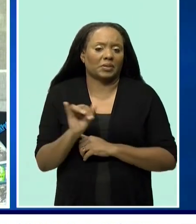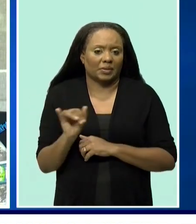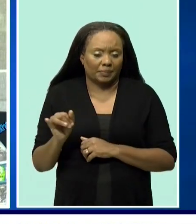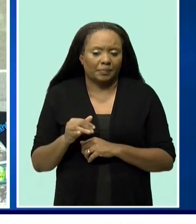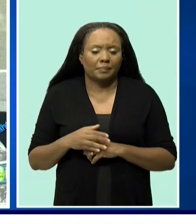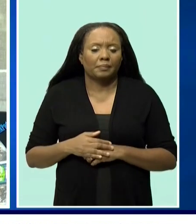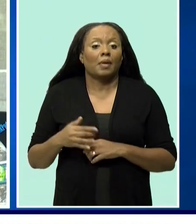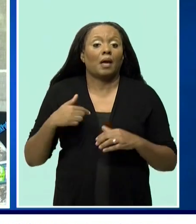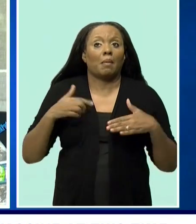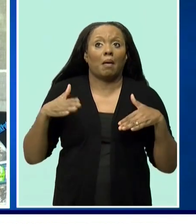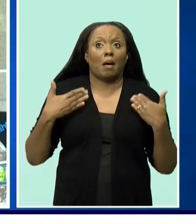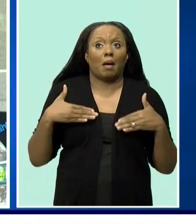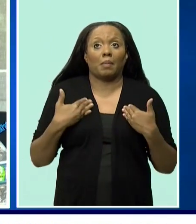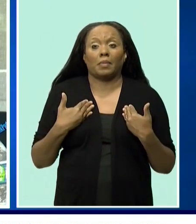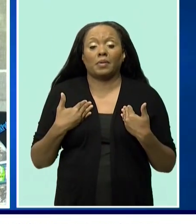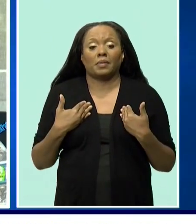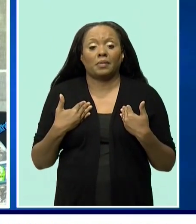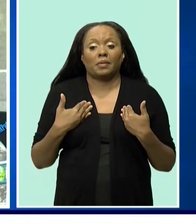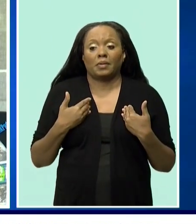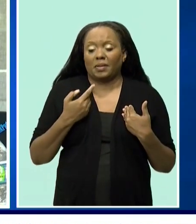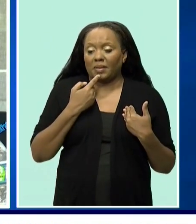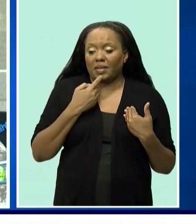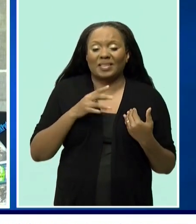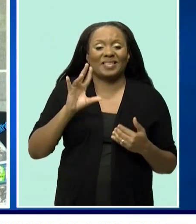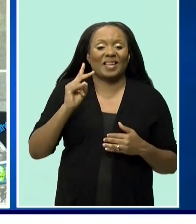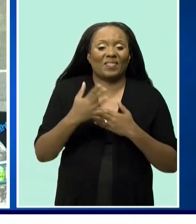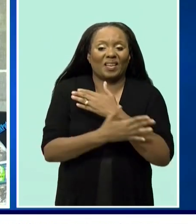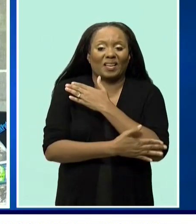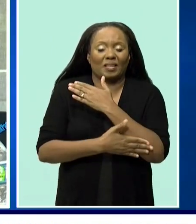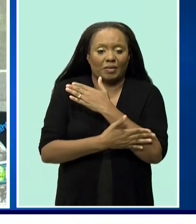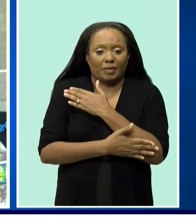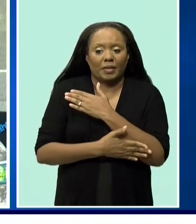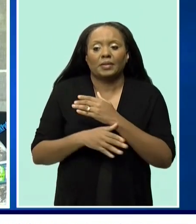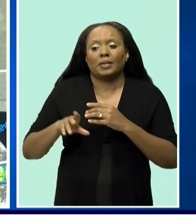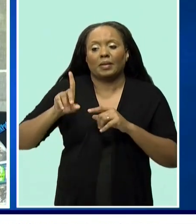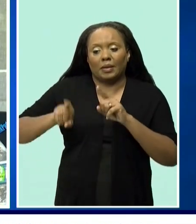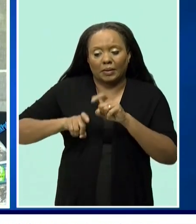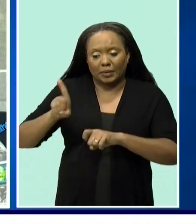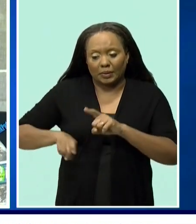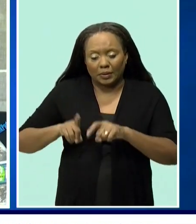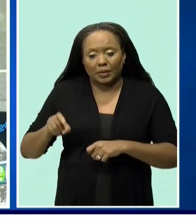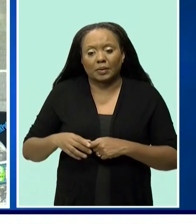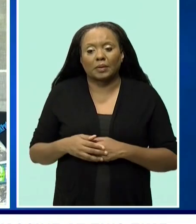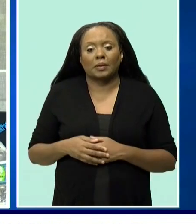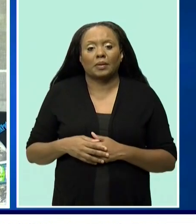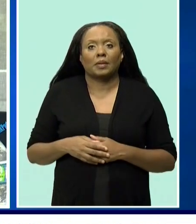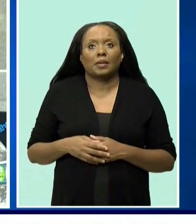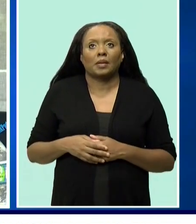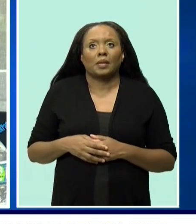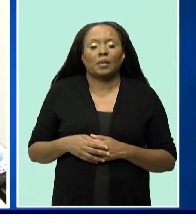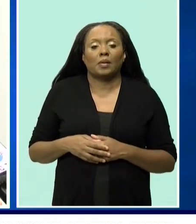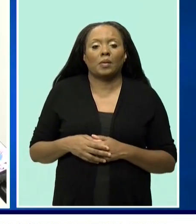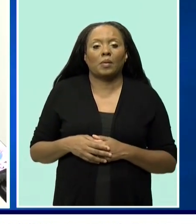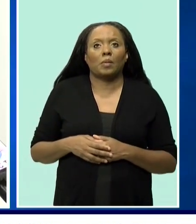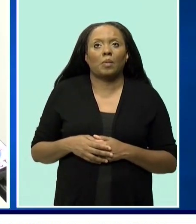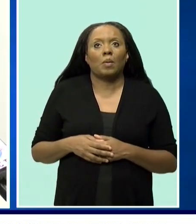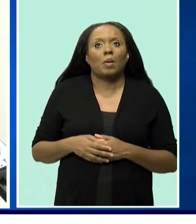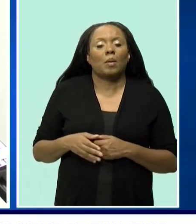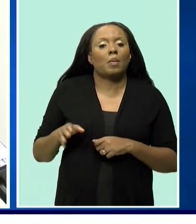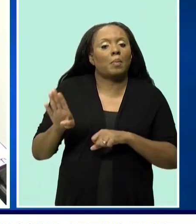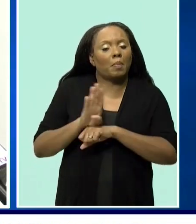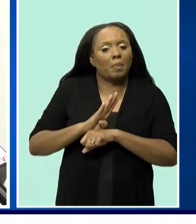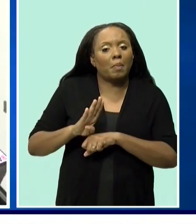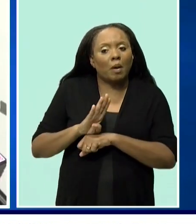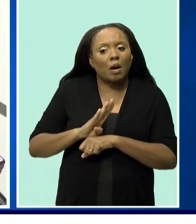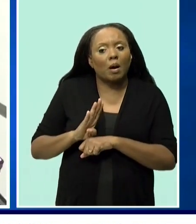report of the 7 countries surveyed, Barbados was one of the least vaccine hesitant. Chief Medical